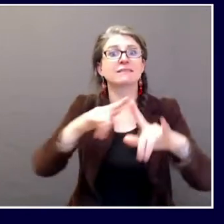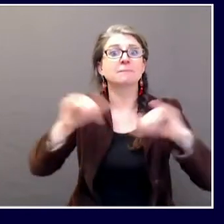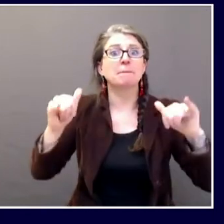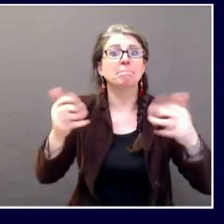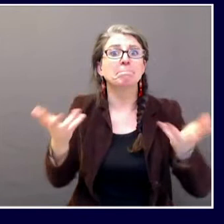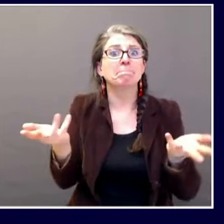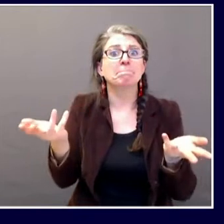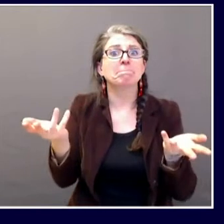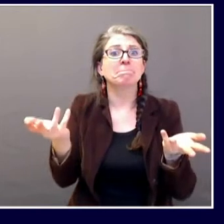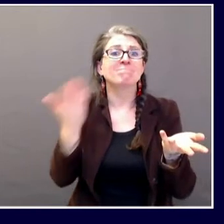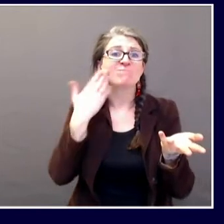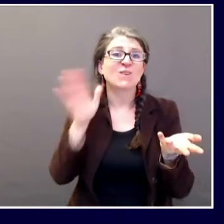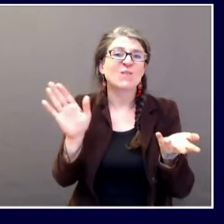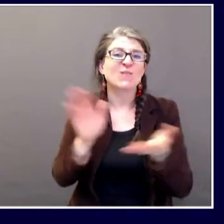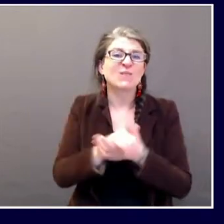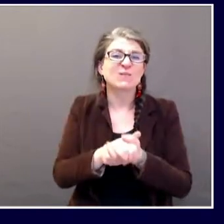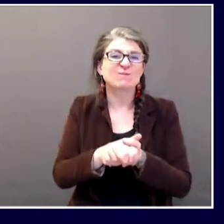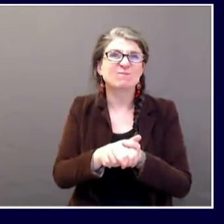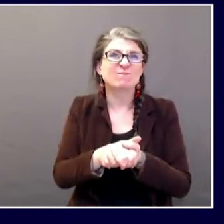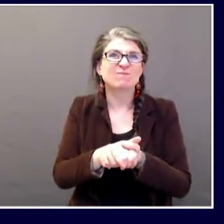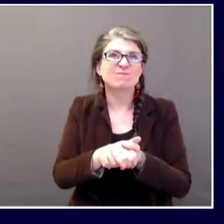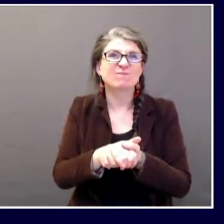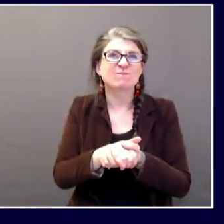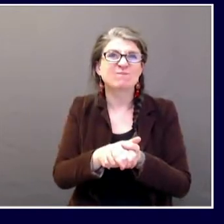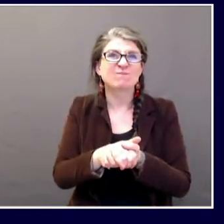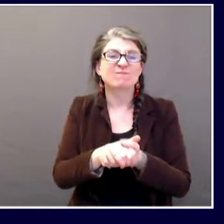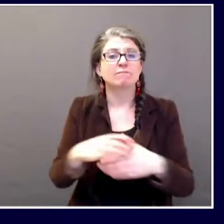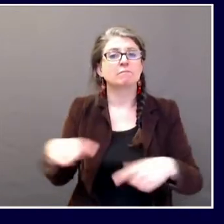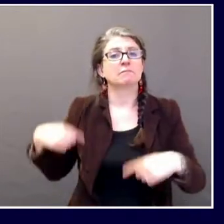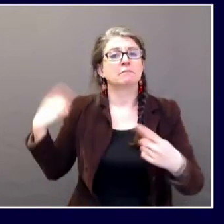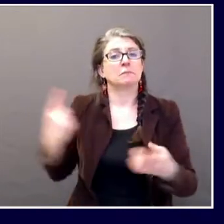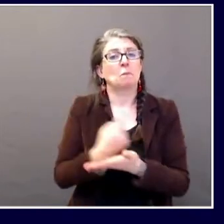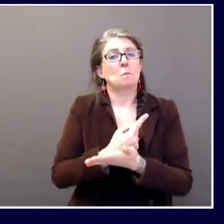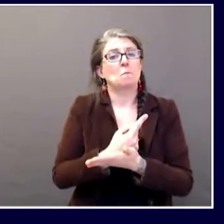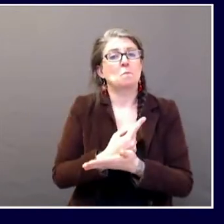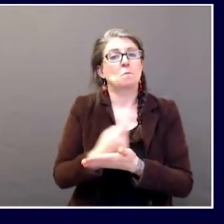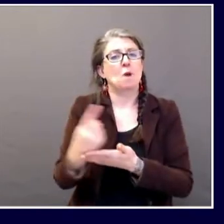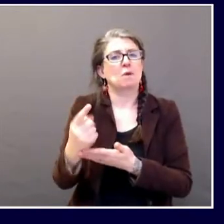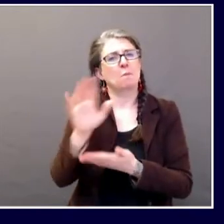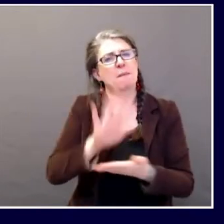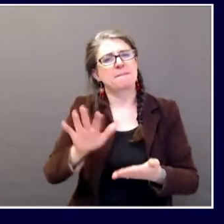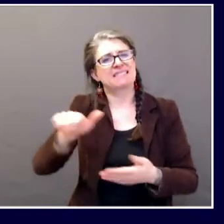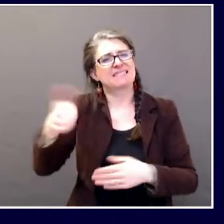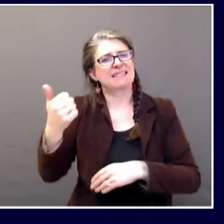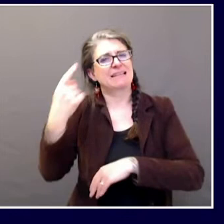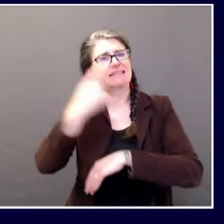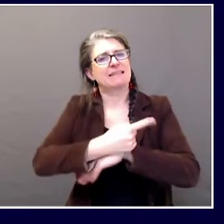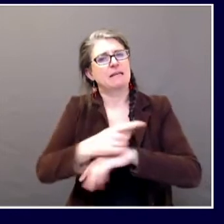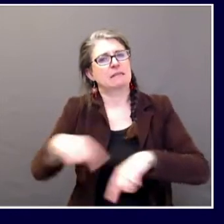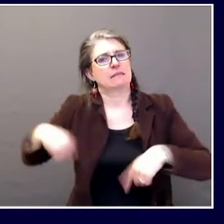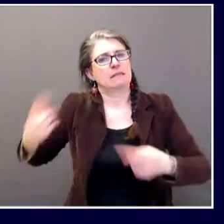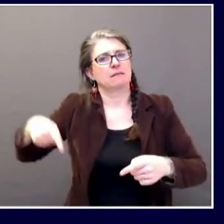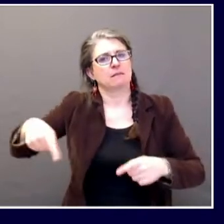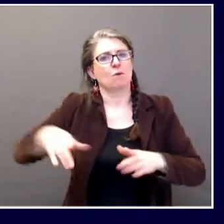I suspect it was around a week or a week and a half ago, but we'll get you the exact date. The focus